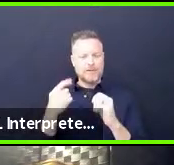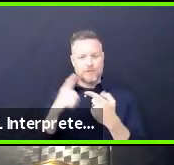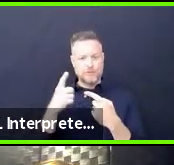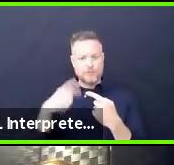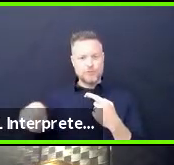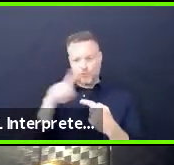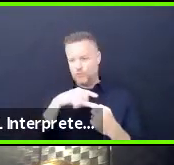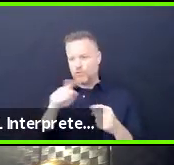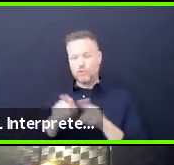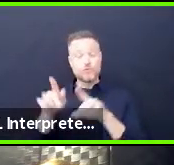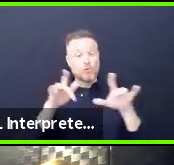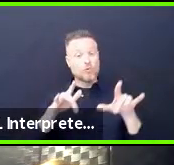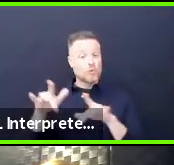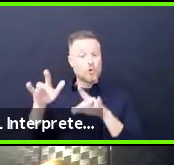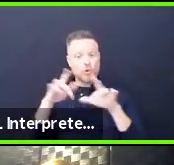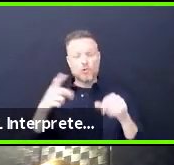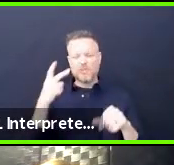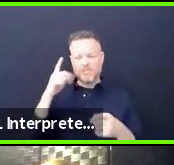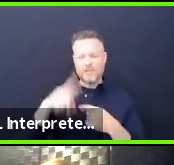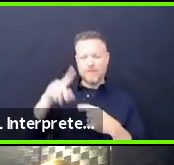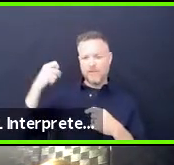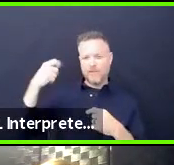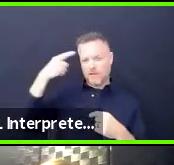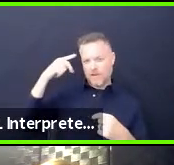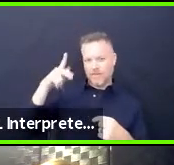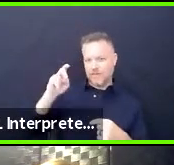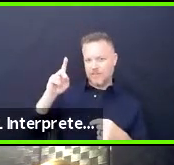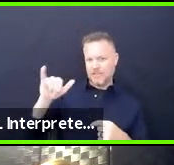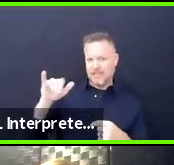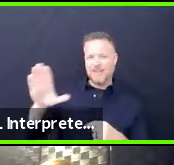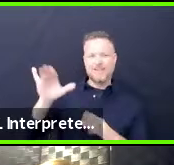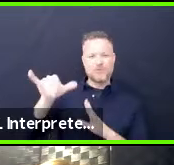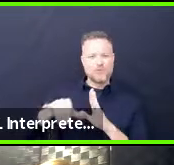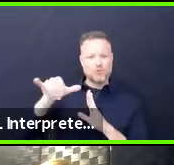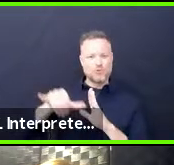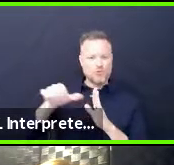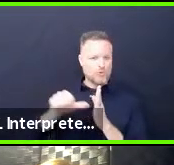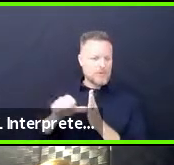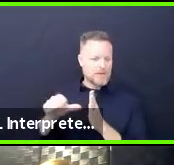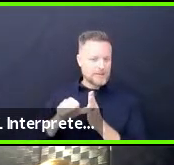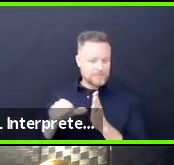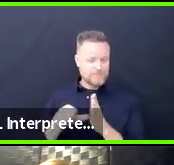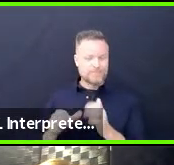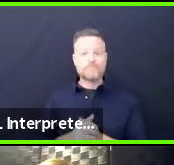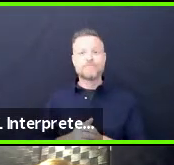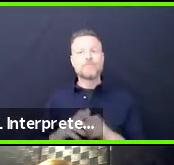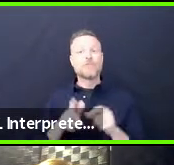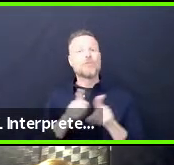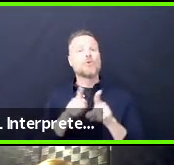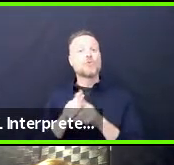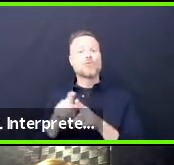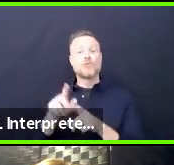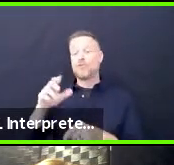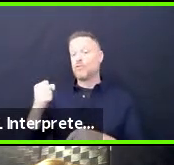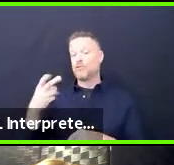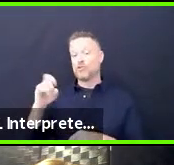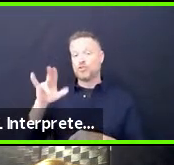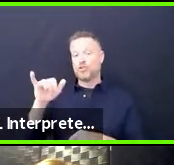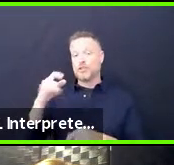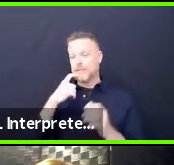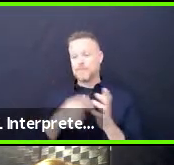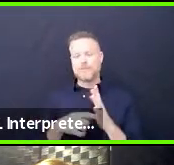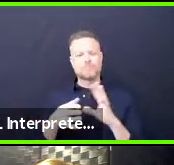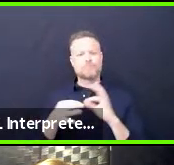and the recording can be found on Governor Kelly's YouTube page. In addition, as Shirley mentioned, please share